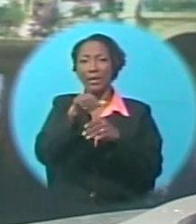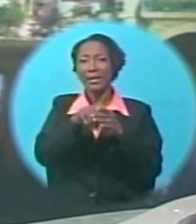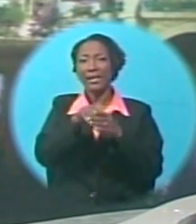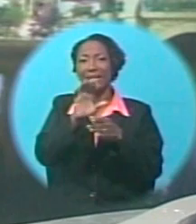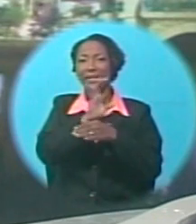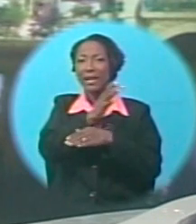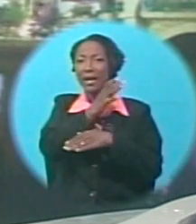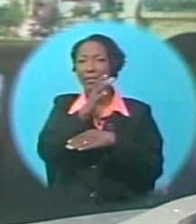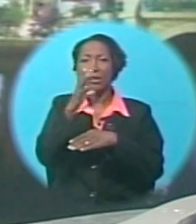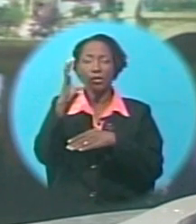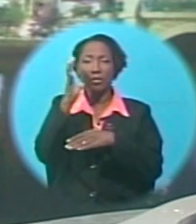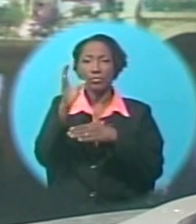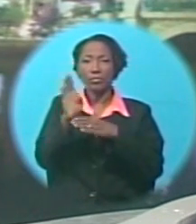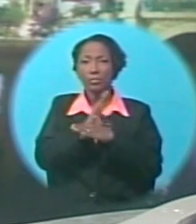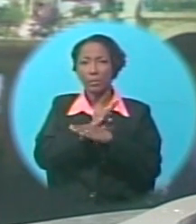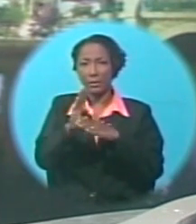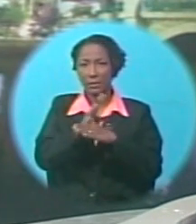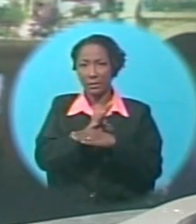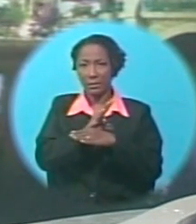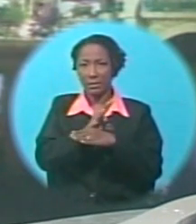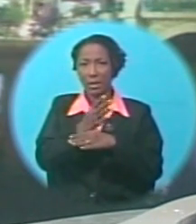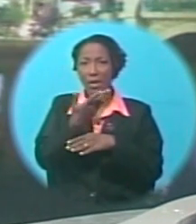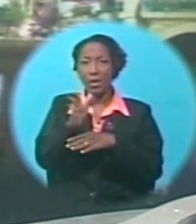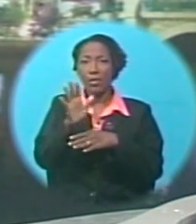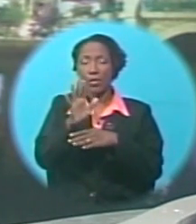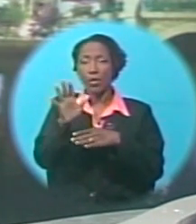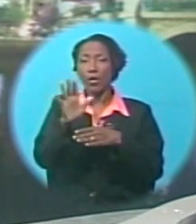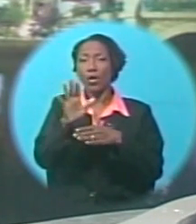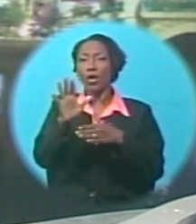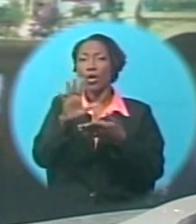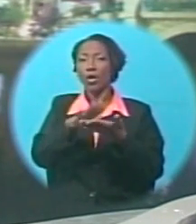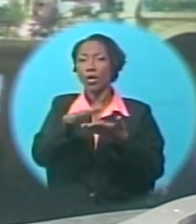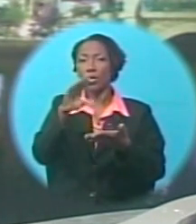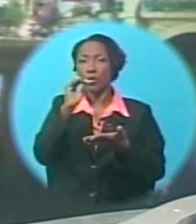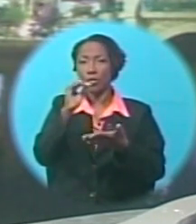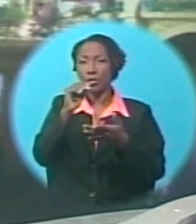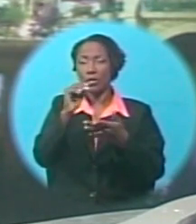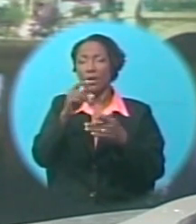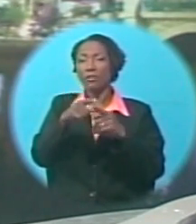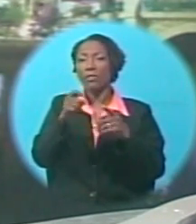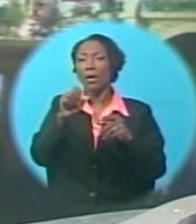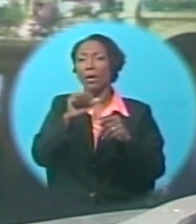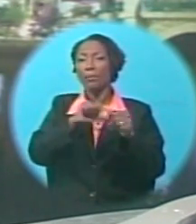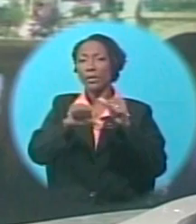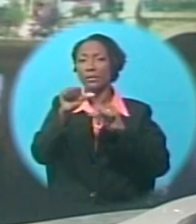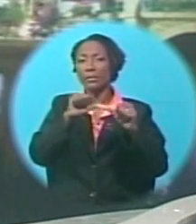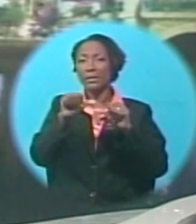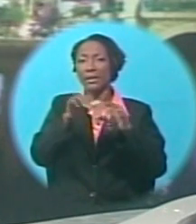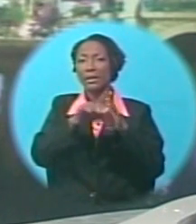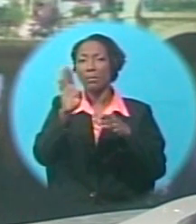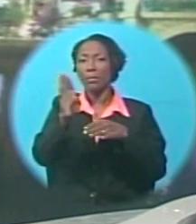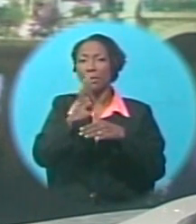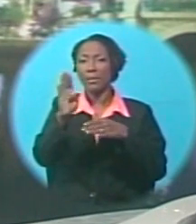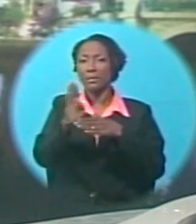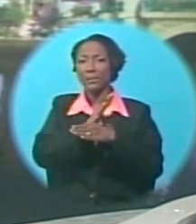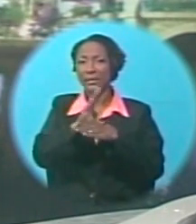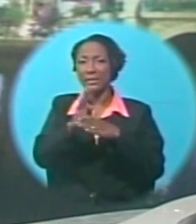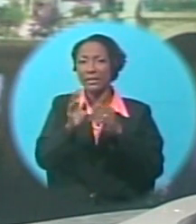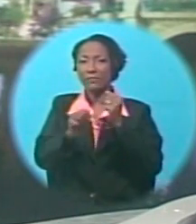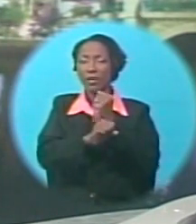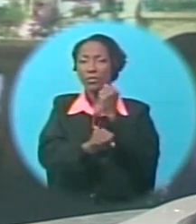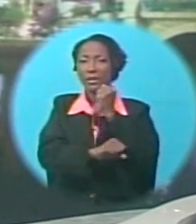in agriculture entrepreneurship. They will earn it from participating in the Barbados Entrepreneurship Foundation and Massey